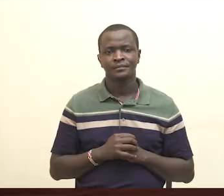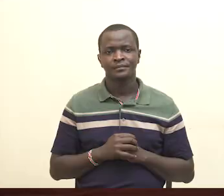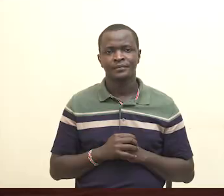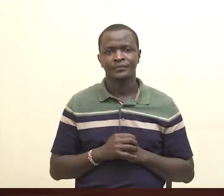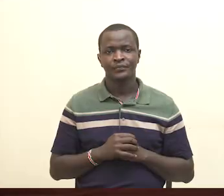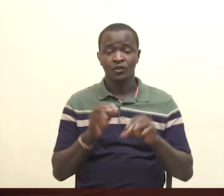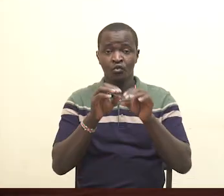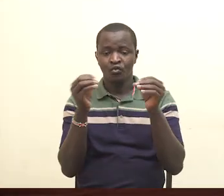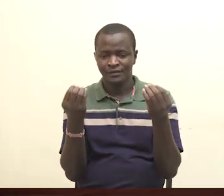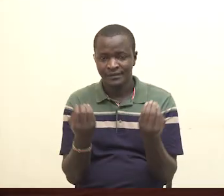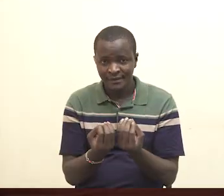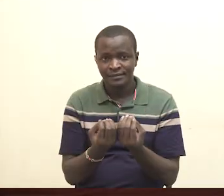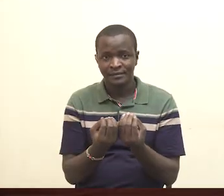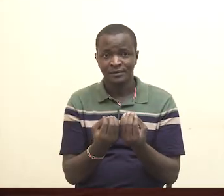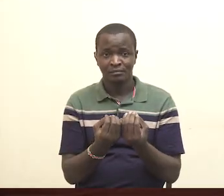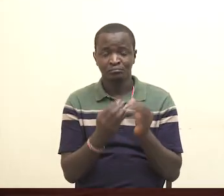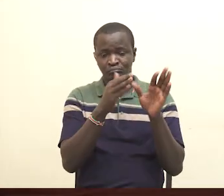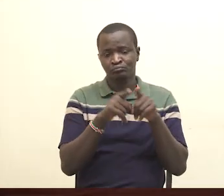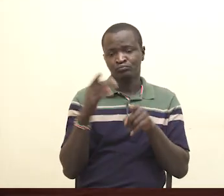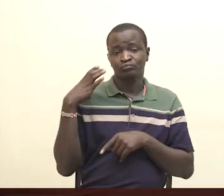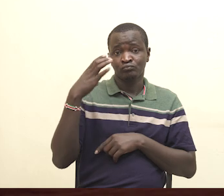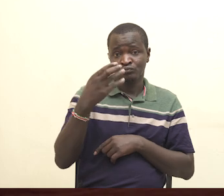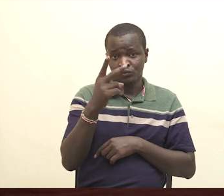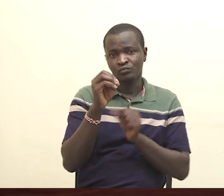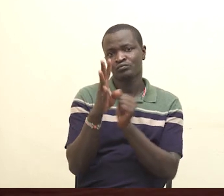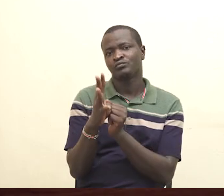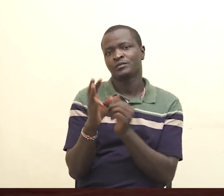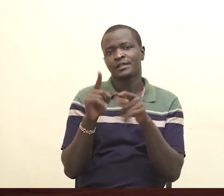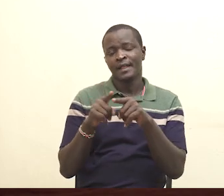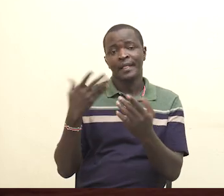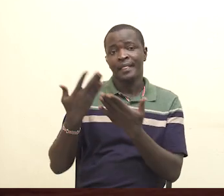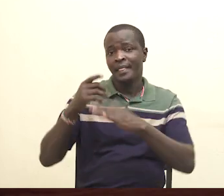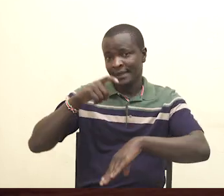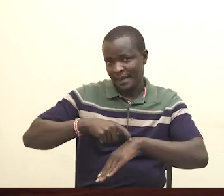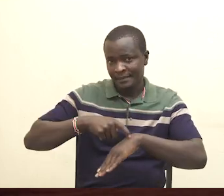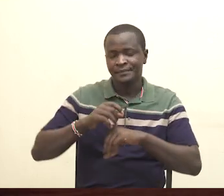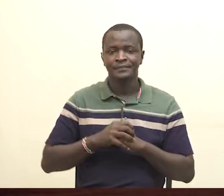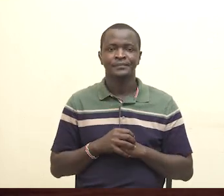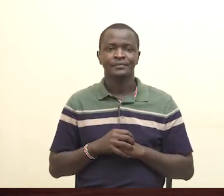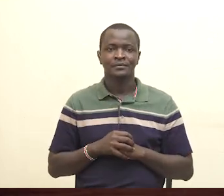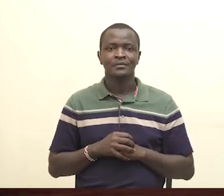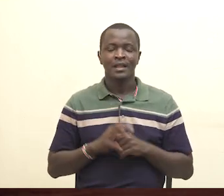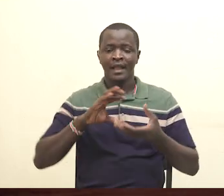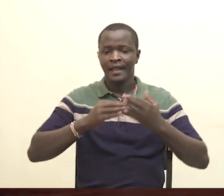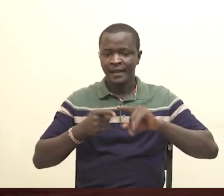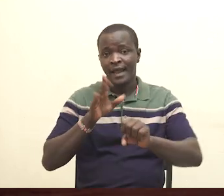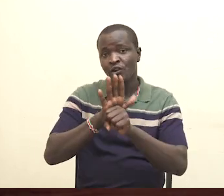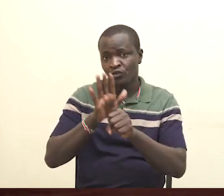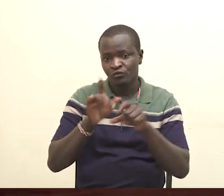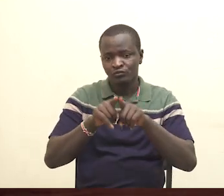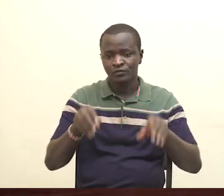The organization that I chair was formed in 2014, and since that time, it has created a lot of